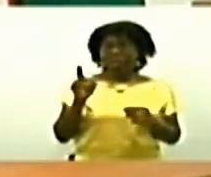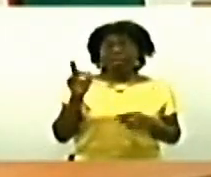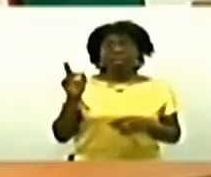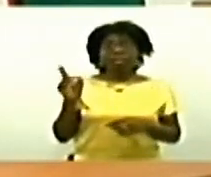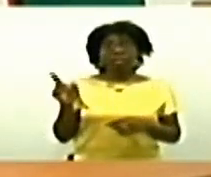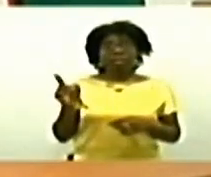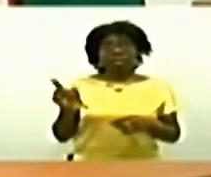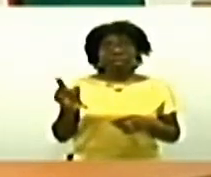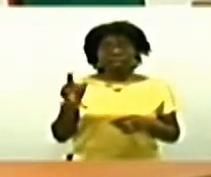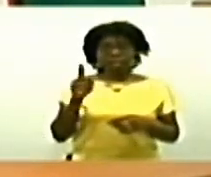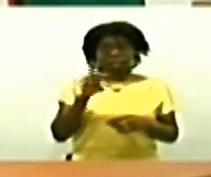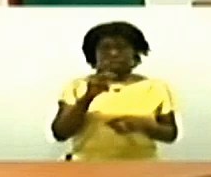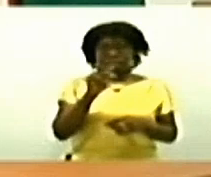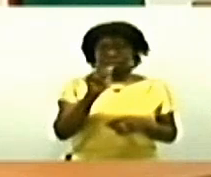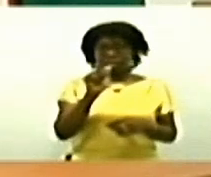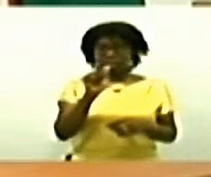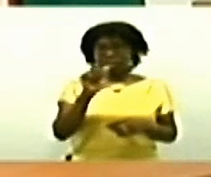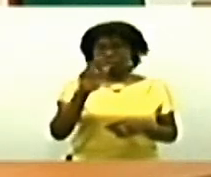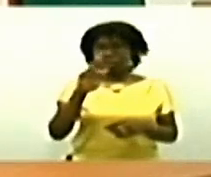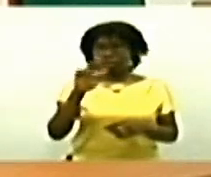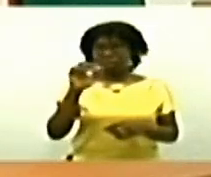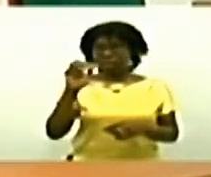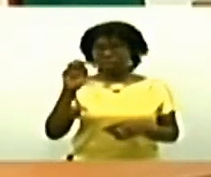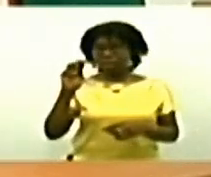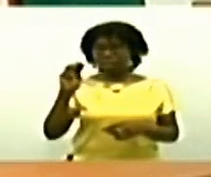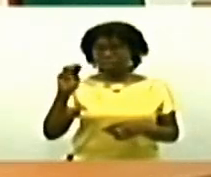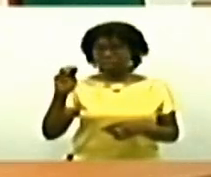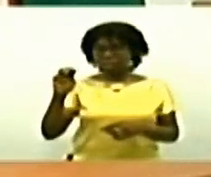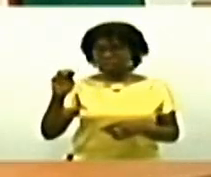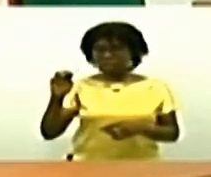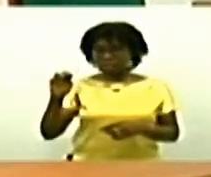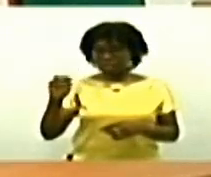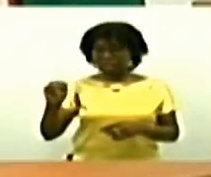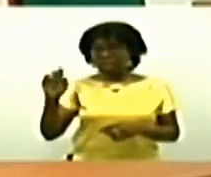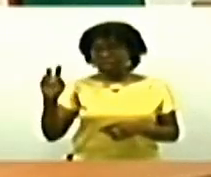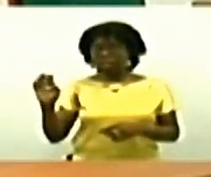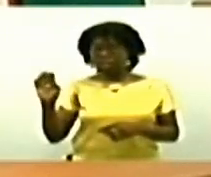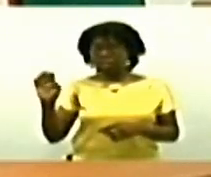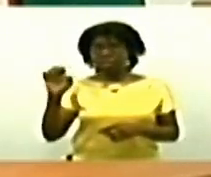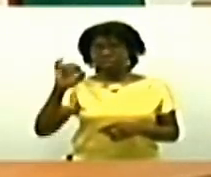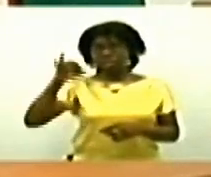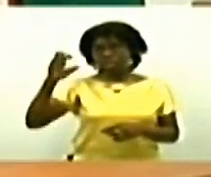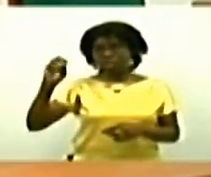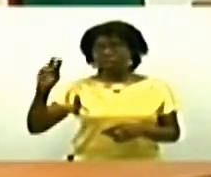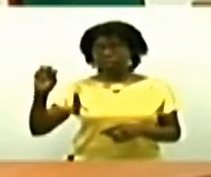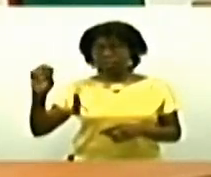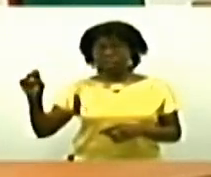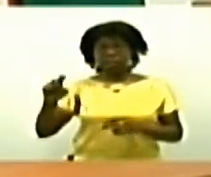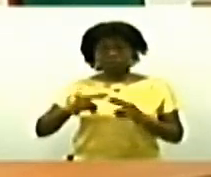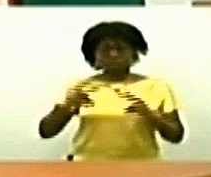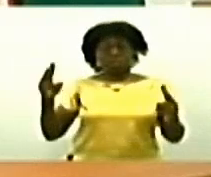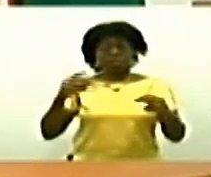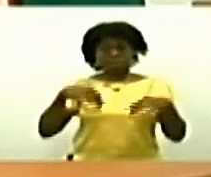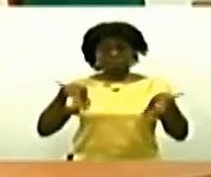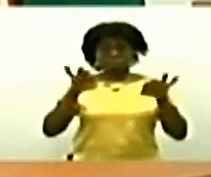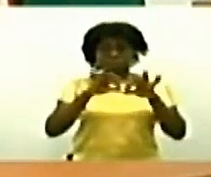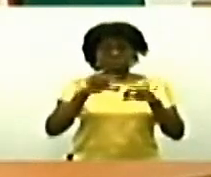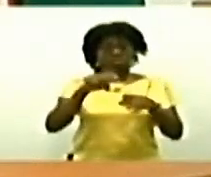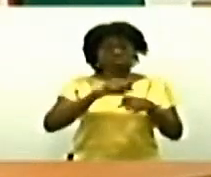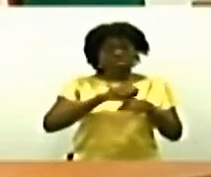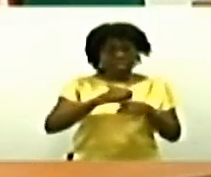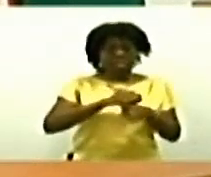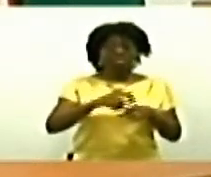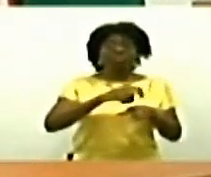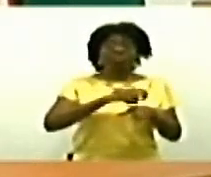Senator Karine James, a very important point, not to be poo-pooed at all. Training,